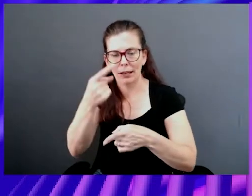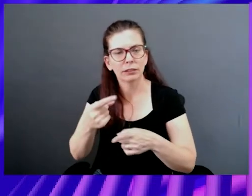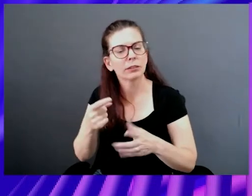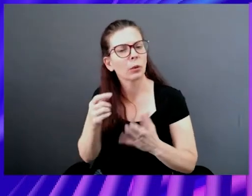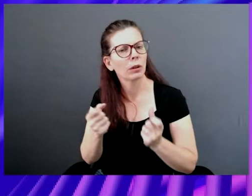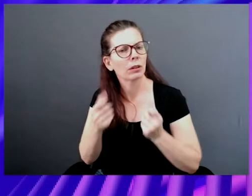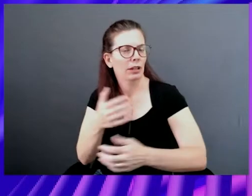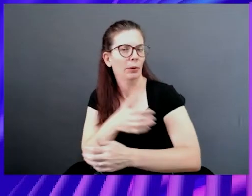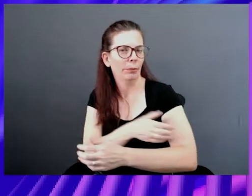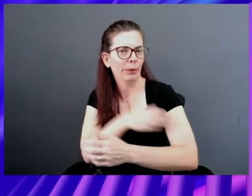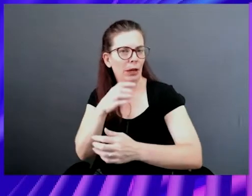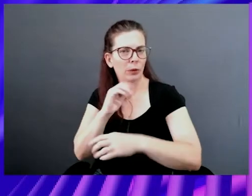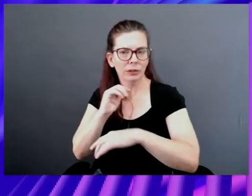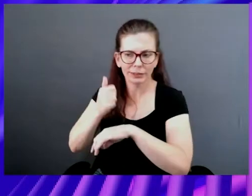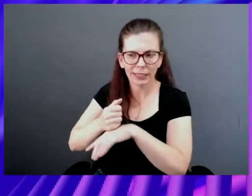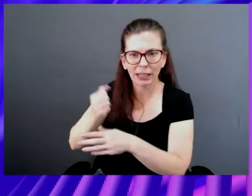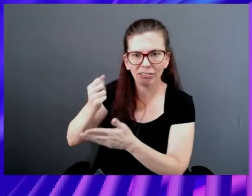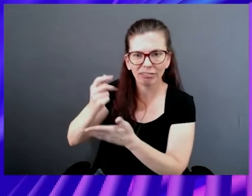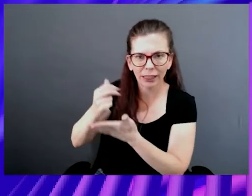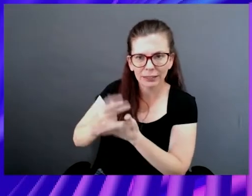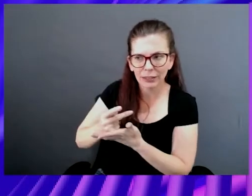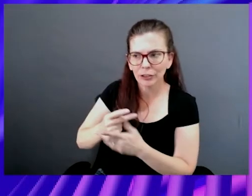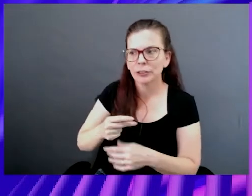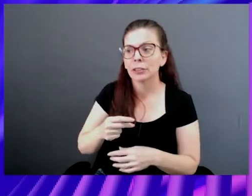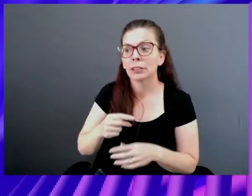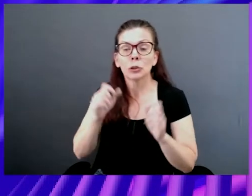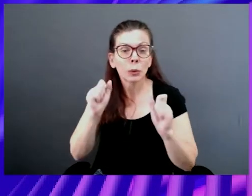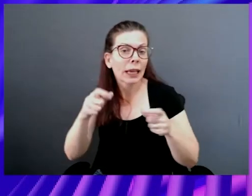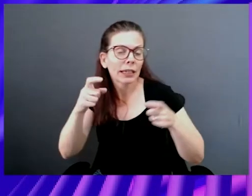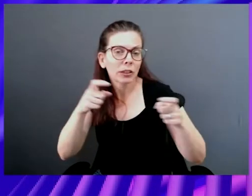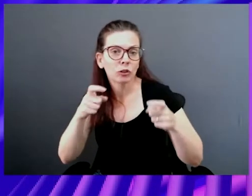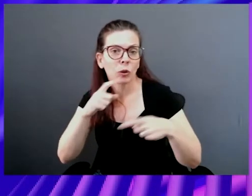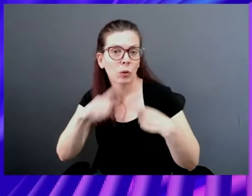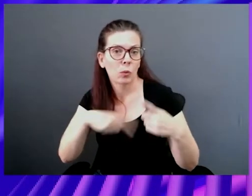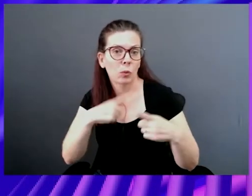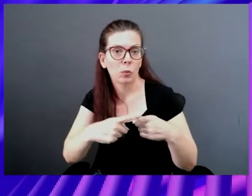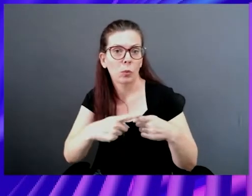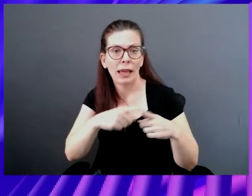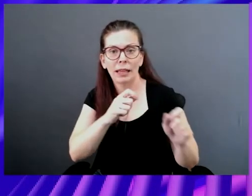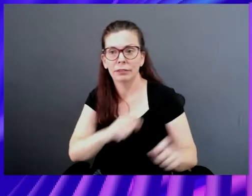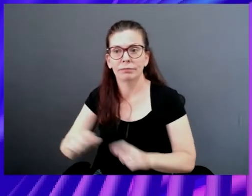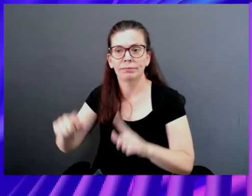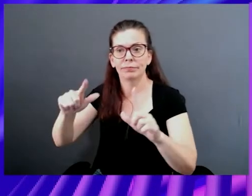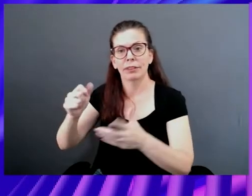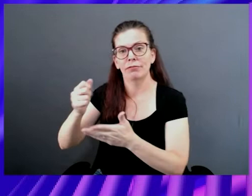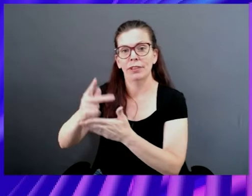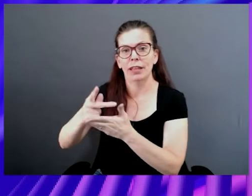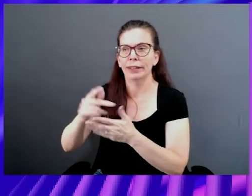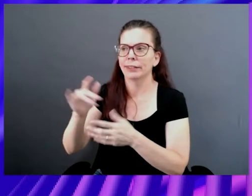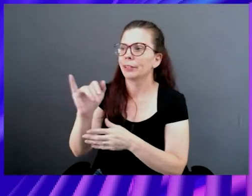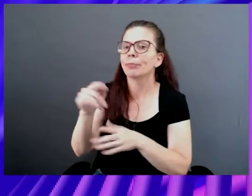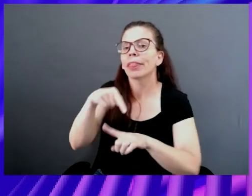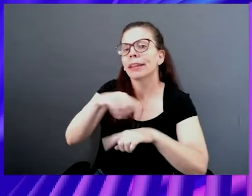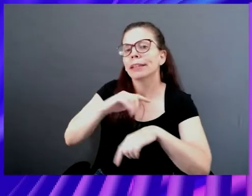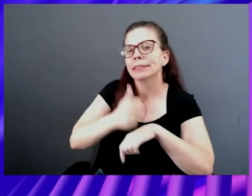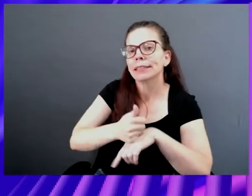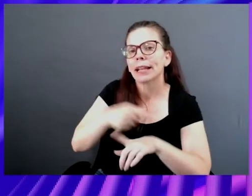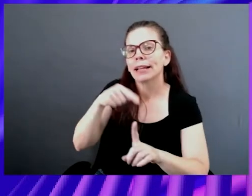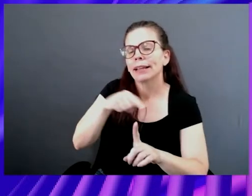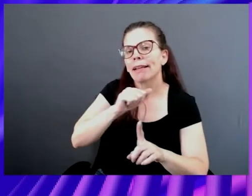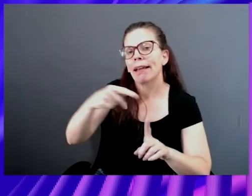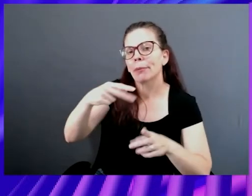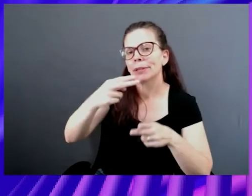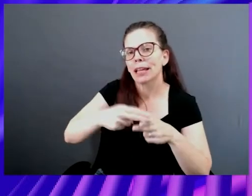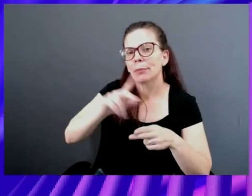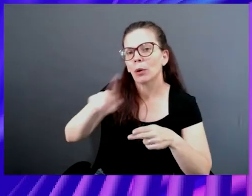setting validators. You can even control like when something is valid. Like this setting, the setting an application name is only a valid